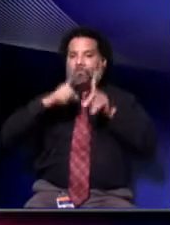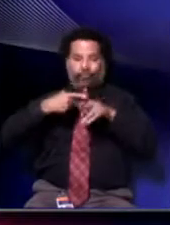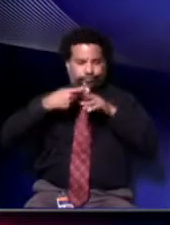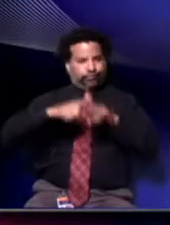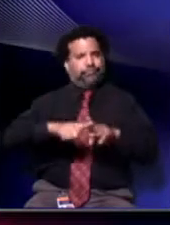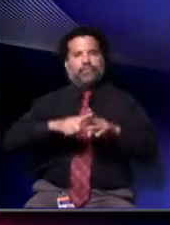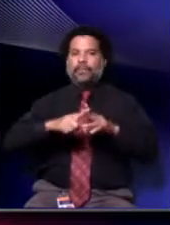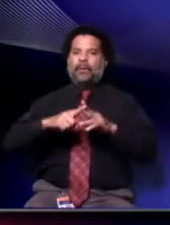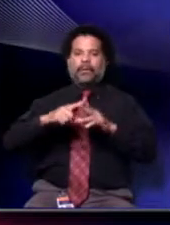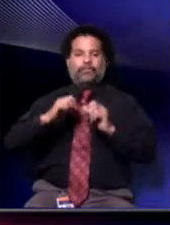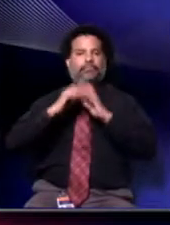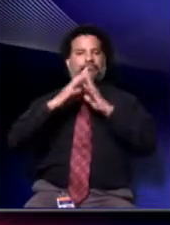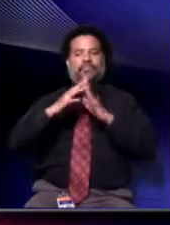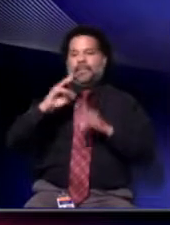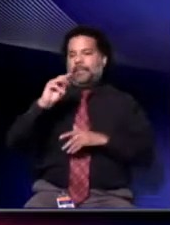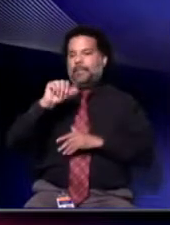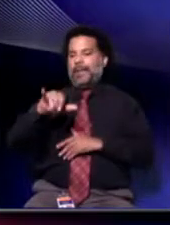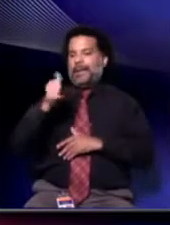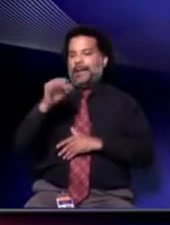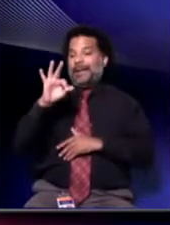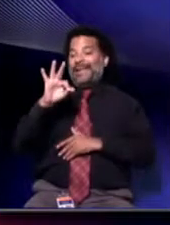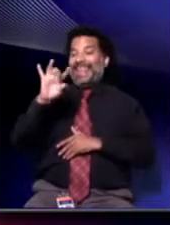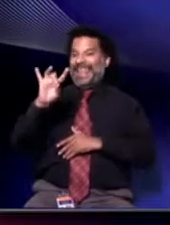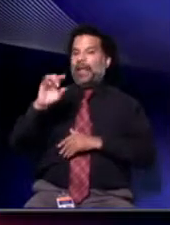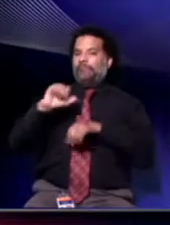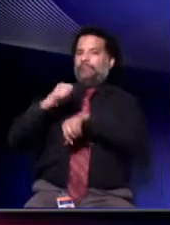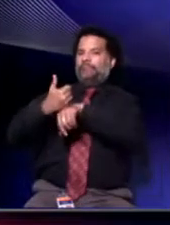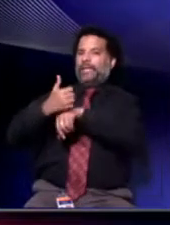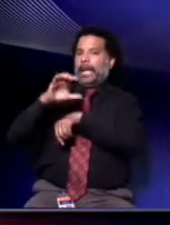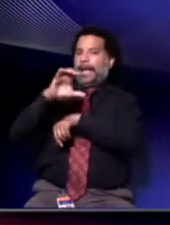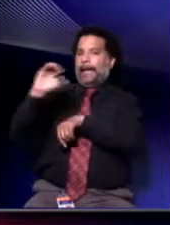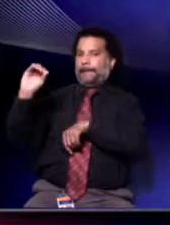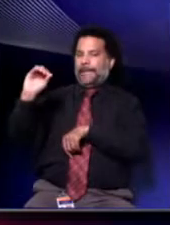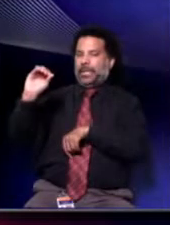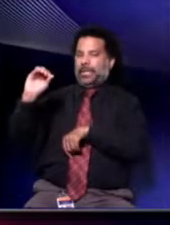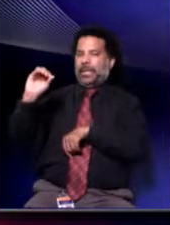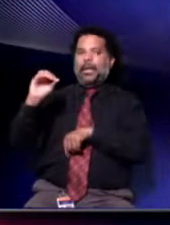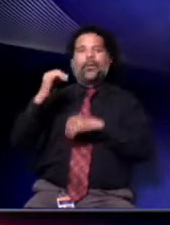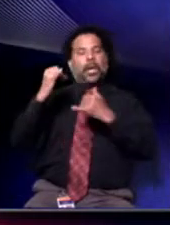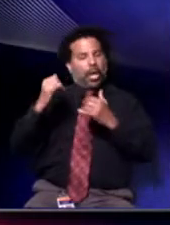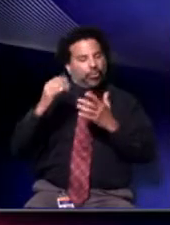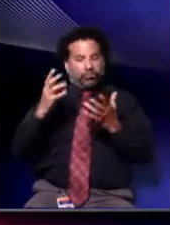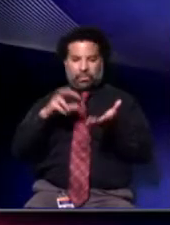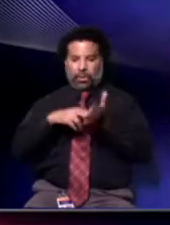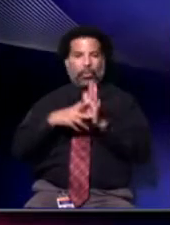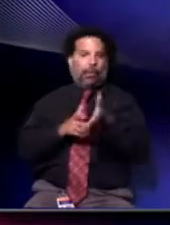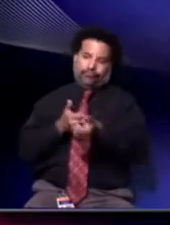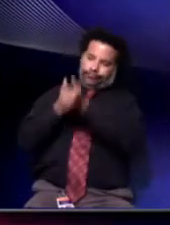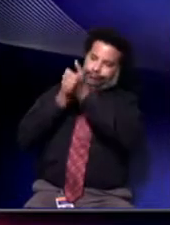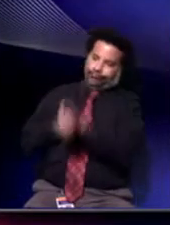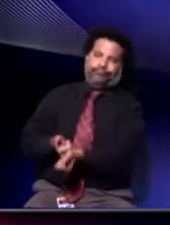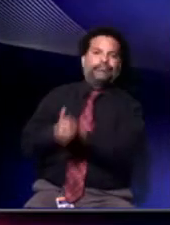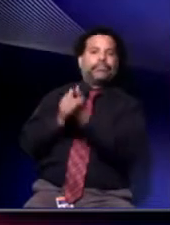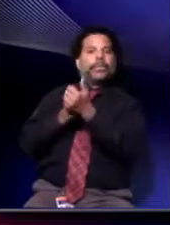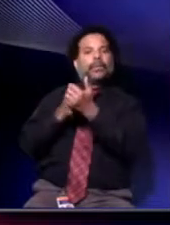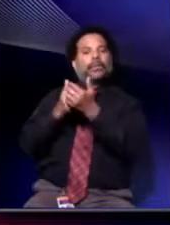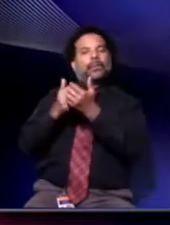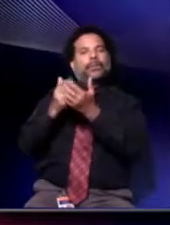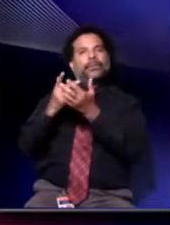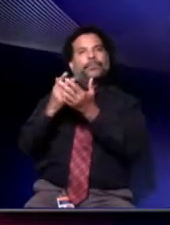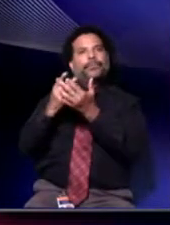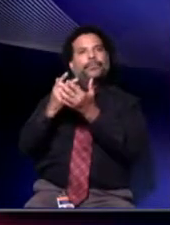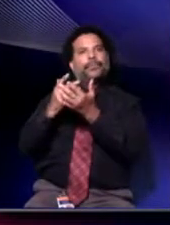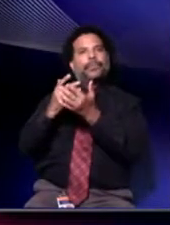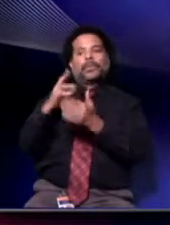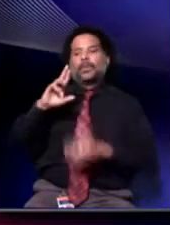when I started the firm in May of 1998. In this case, we are subject to the standards under the